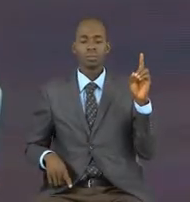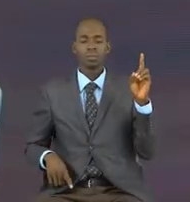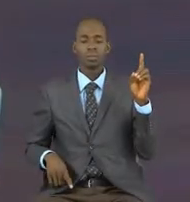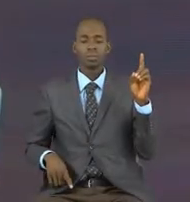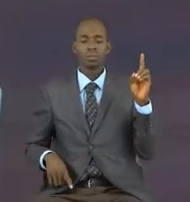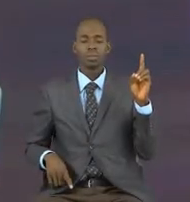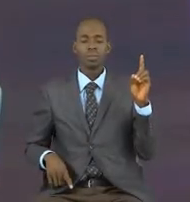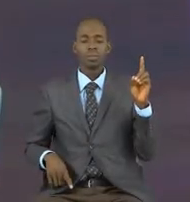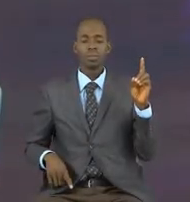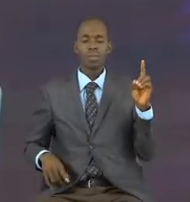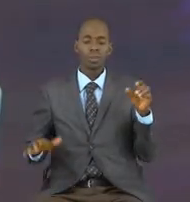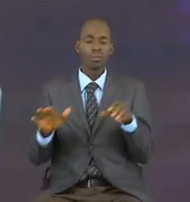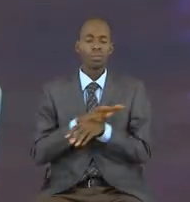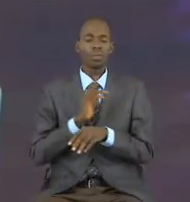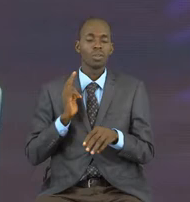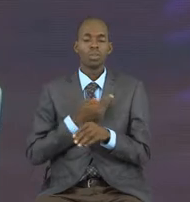Empower us, Lord.